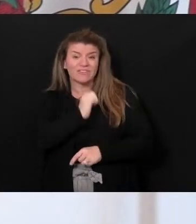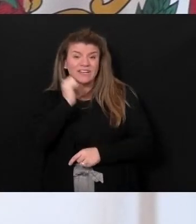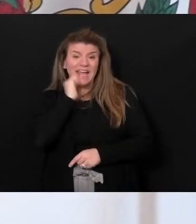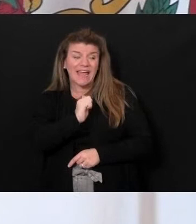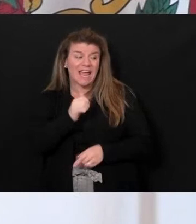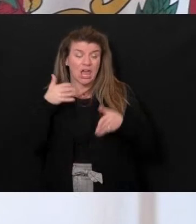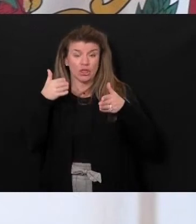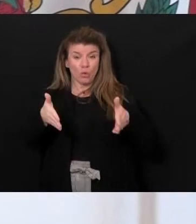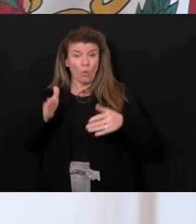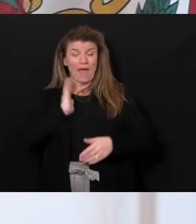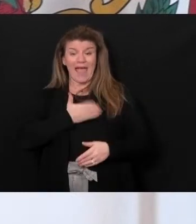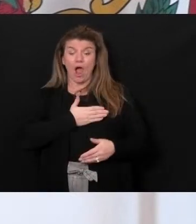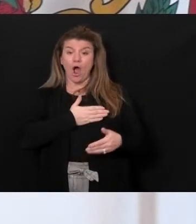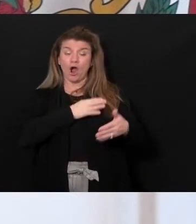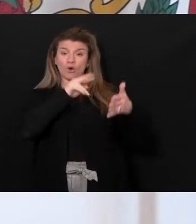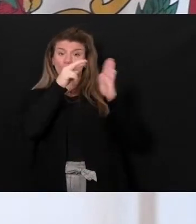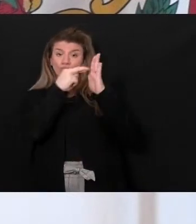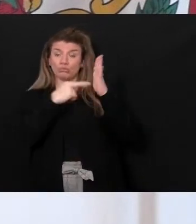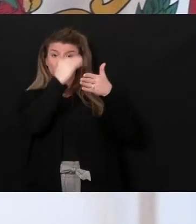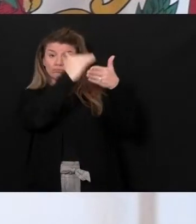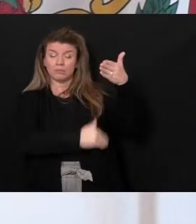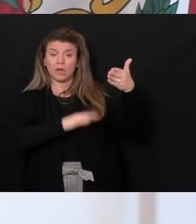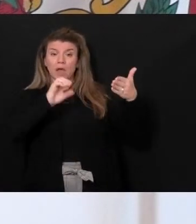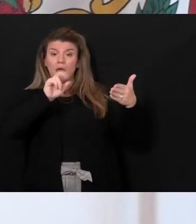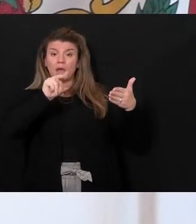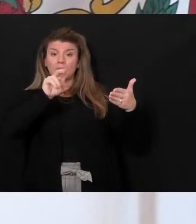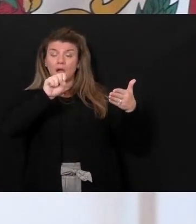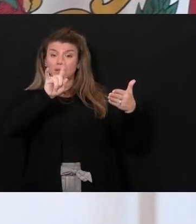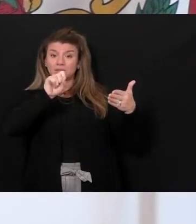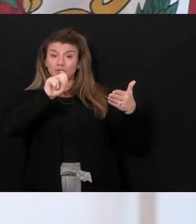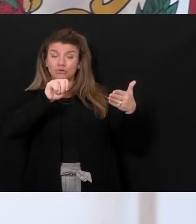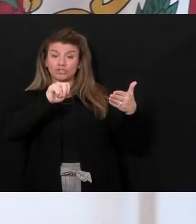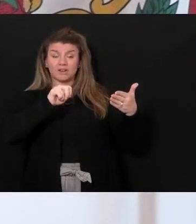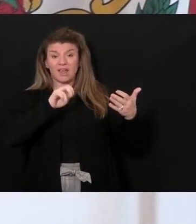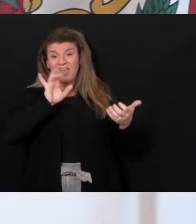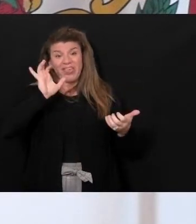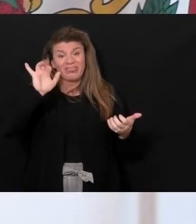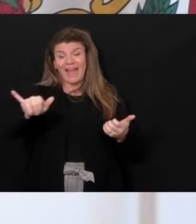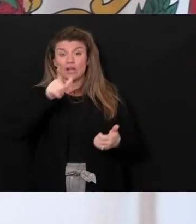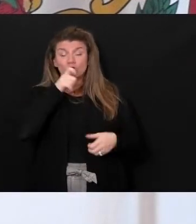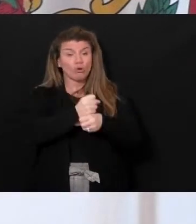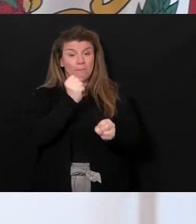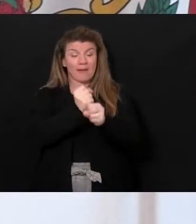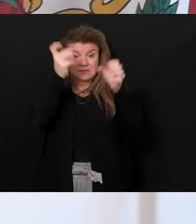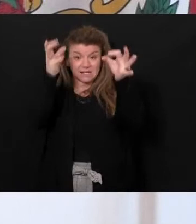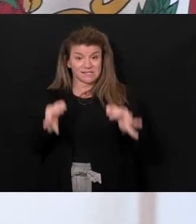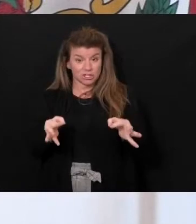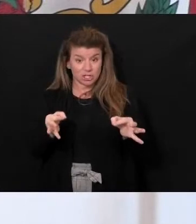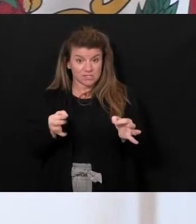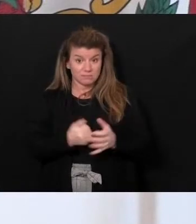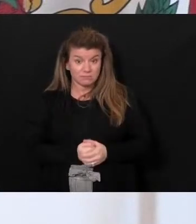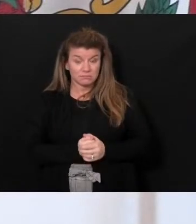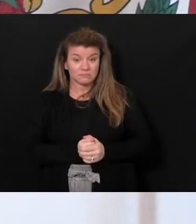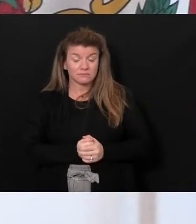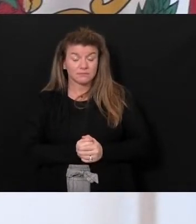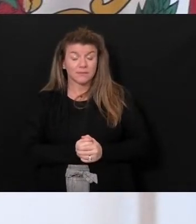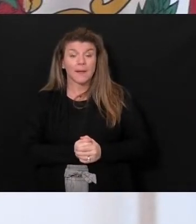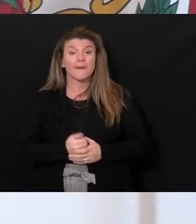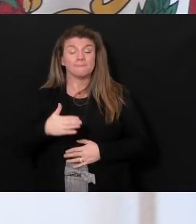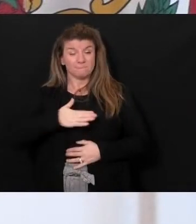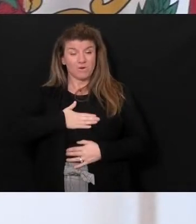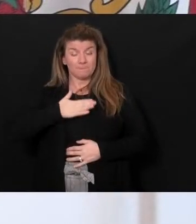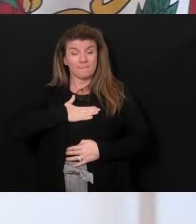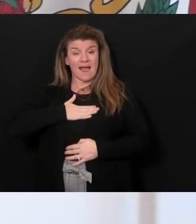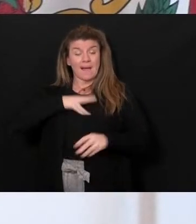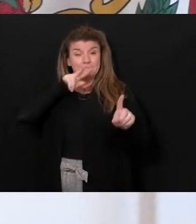our Constitution reads and everything, they are the ones to make these decisions. Now, from my